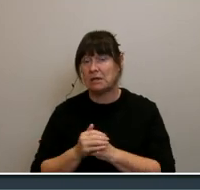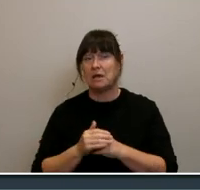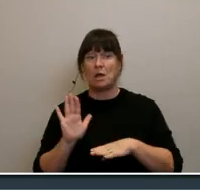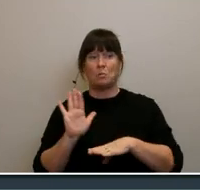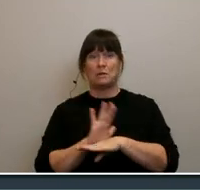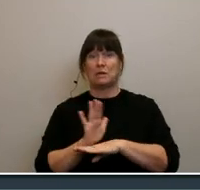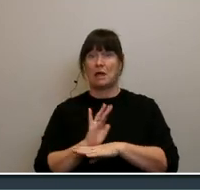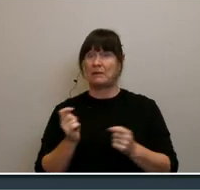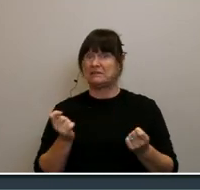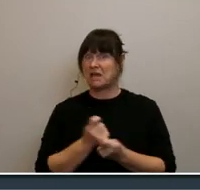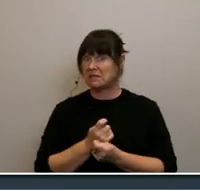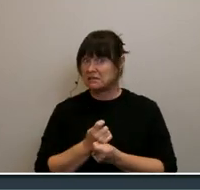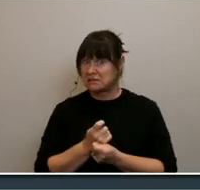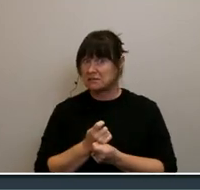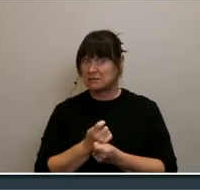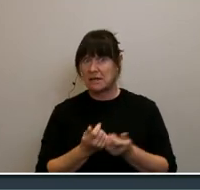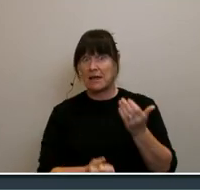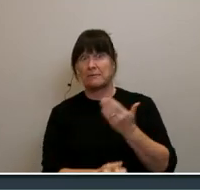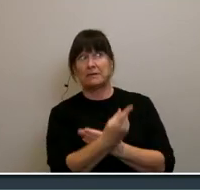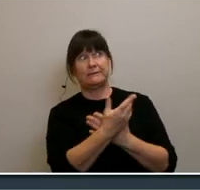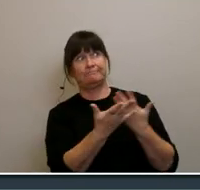climate change on its way,